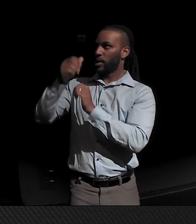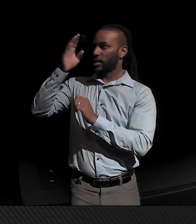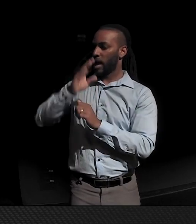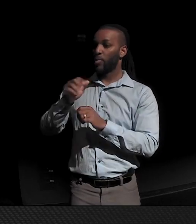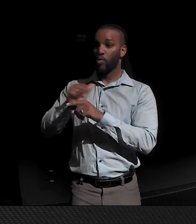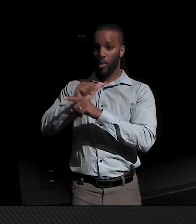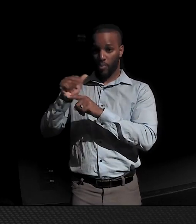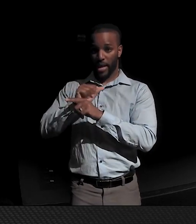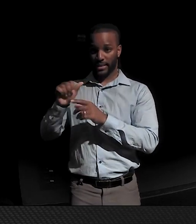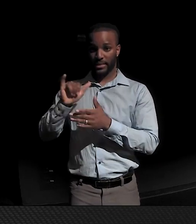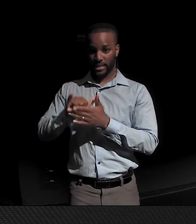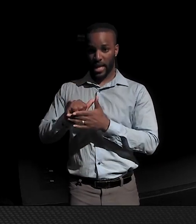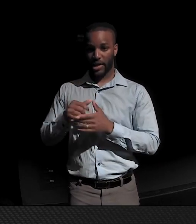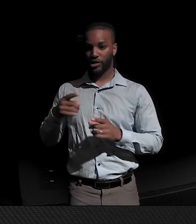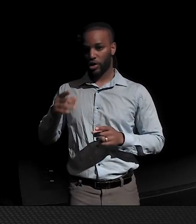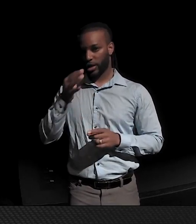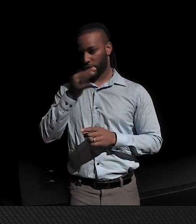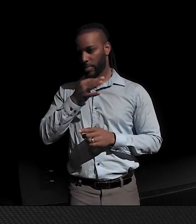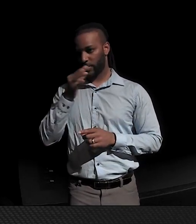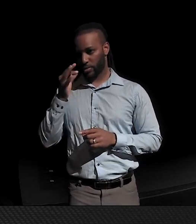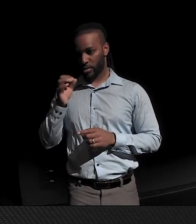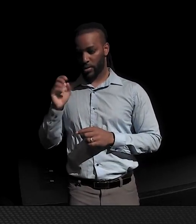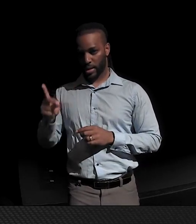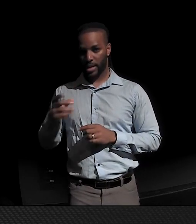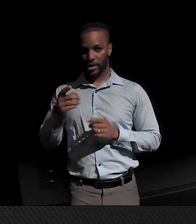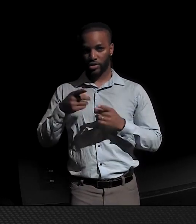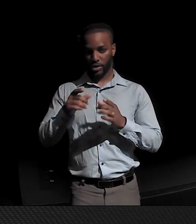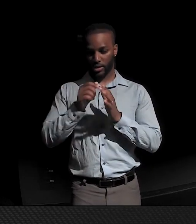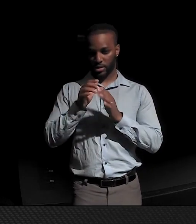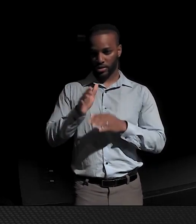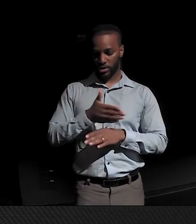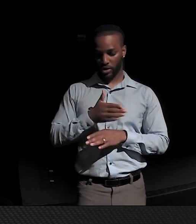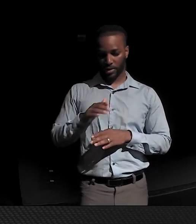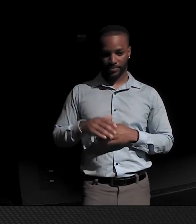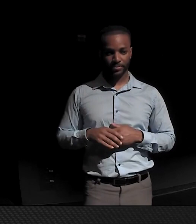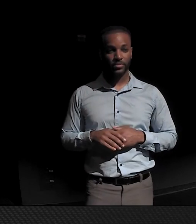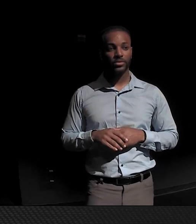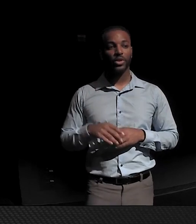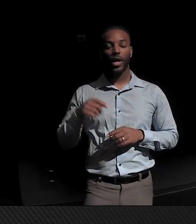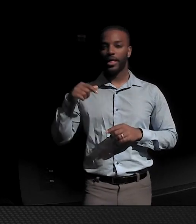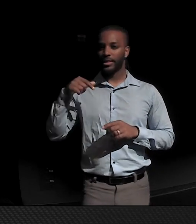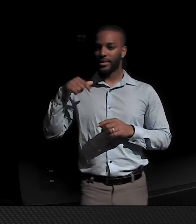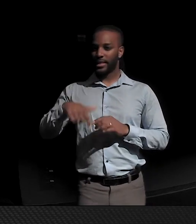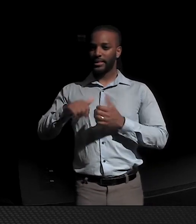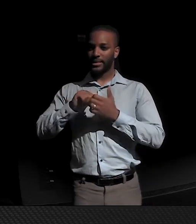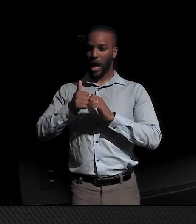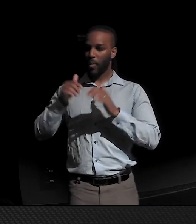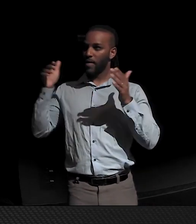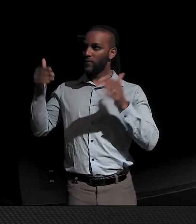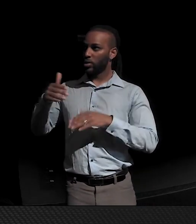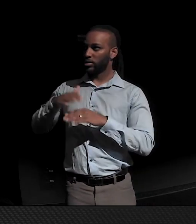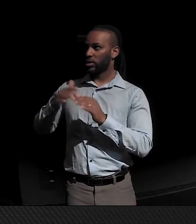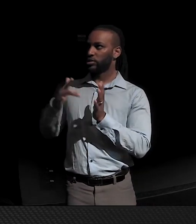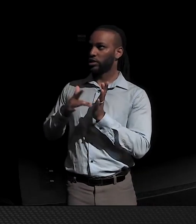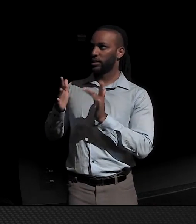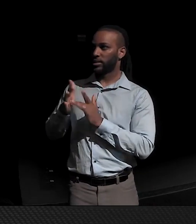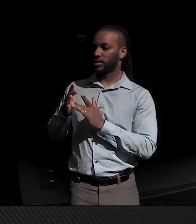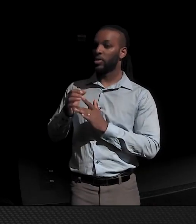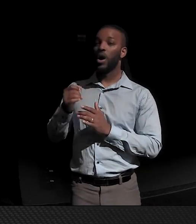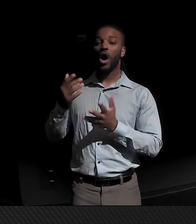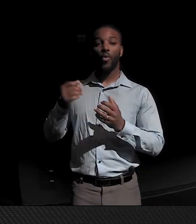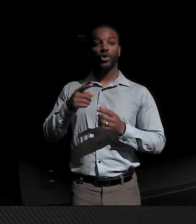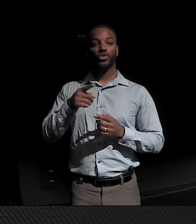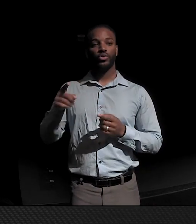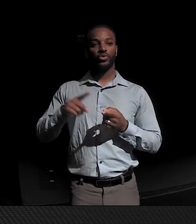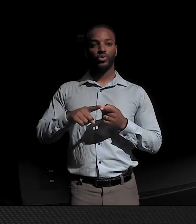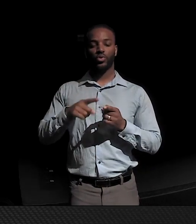gonna practice that during communion and we're gonna practice that during worship. So this is a way that we focus on Jesus. And so I want you